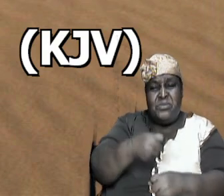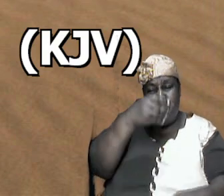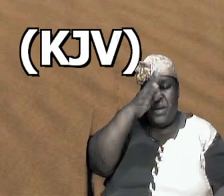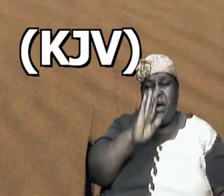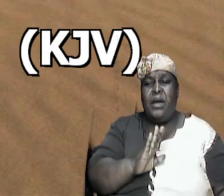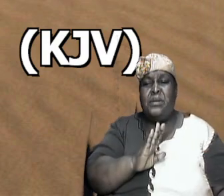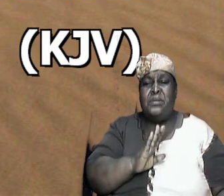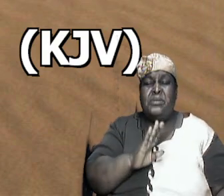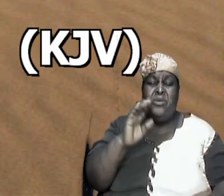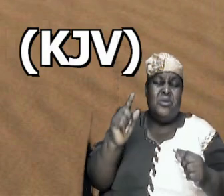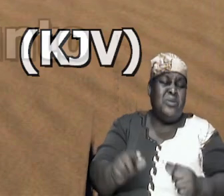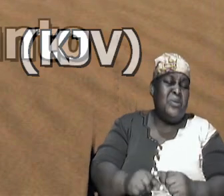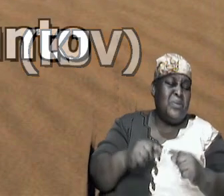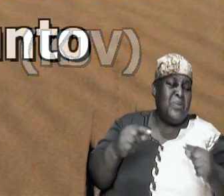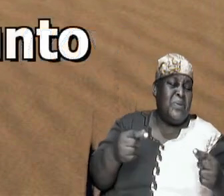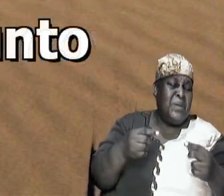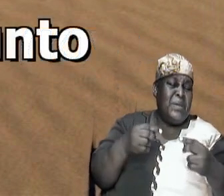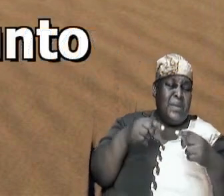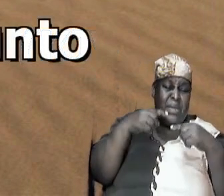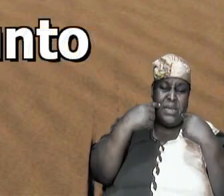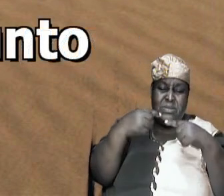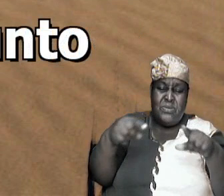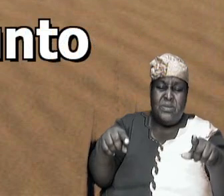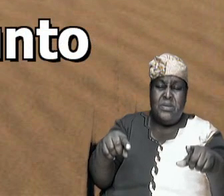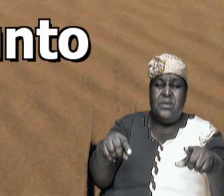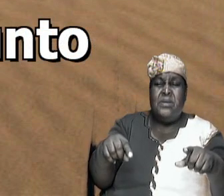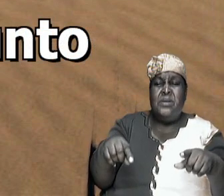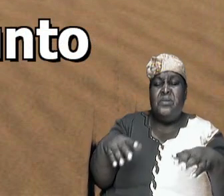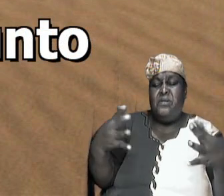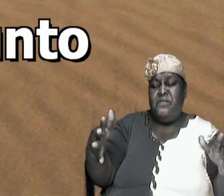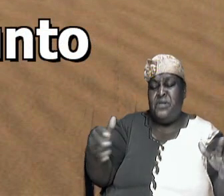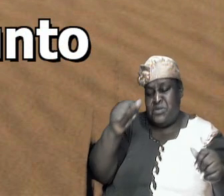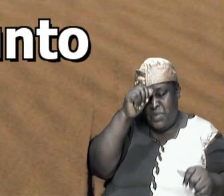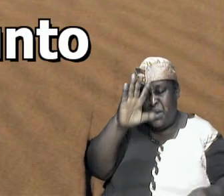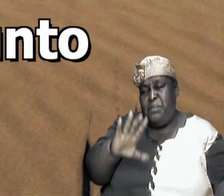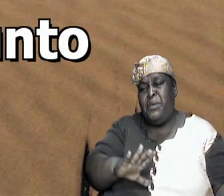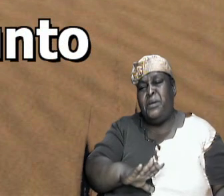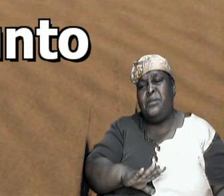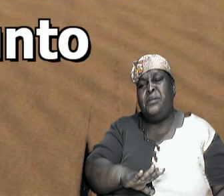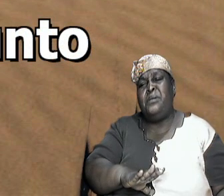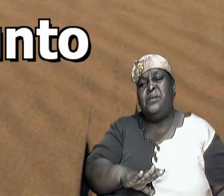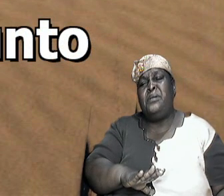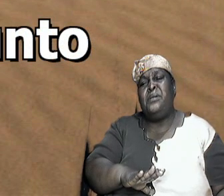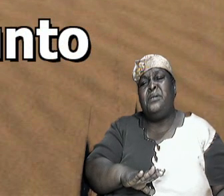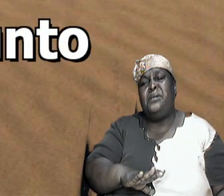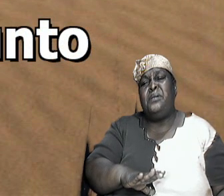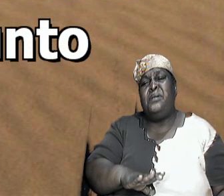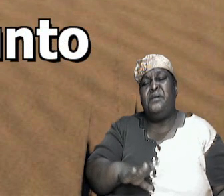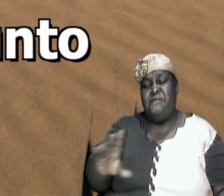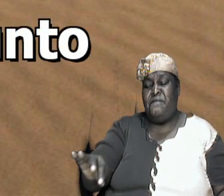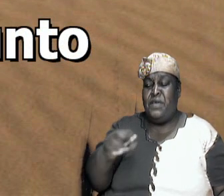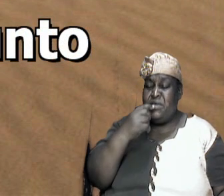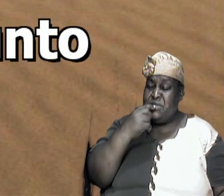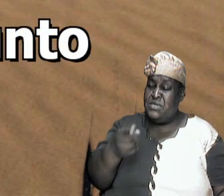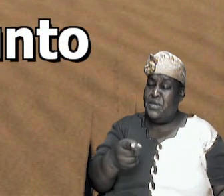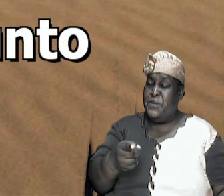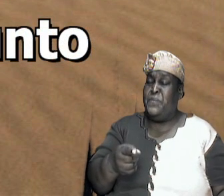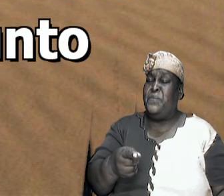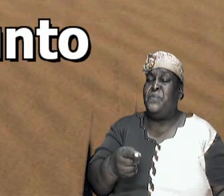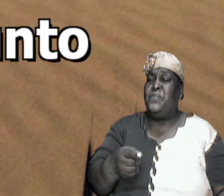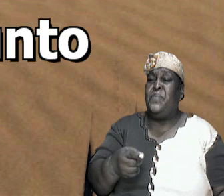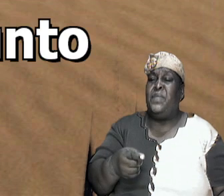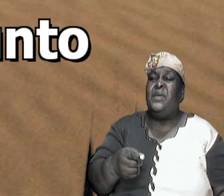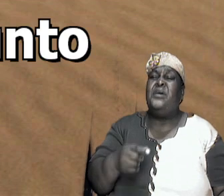great exhortation that was done by Barnabas here, because we find that he's saying that, you